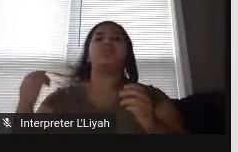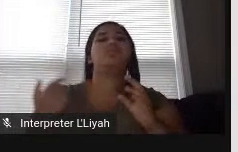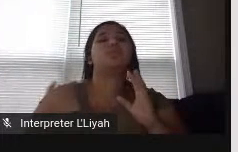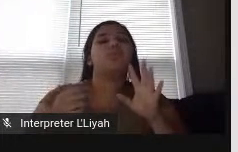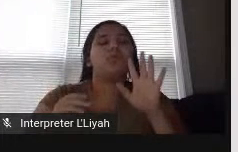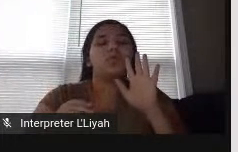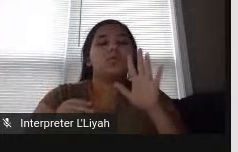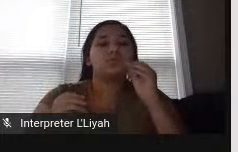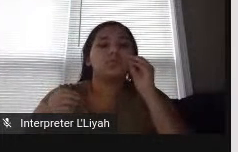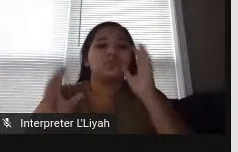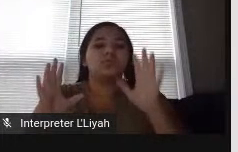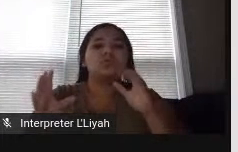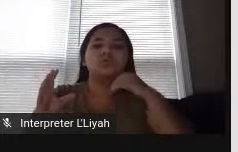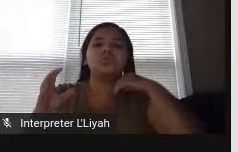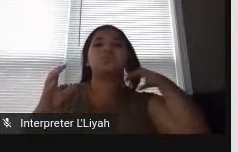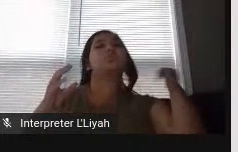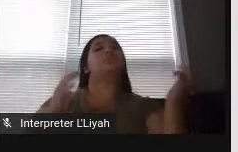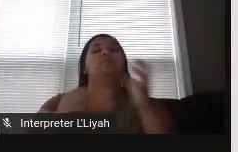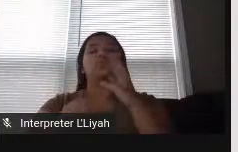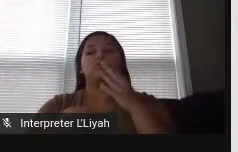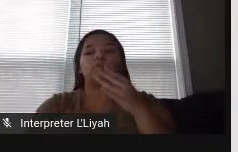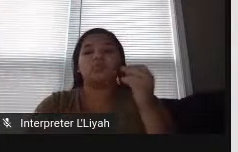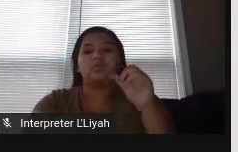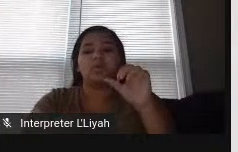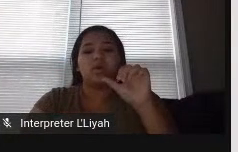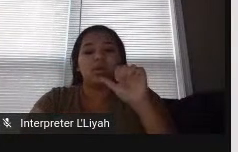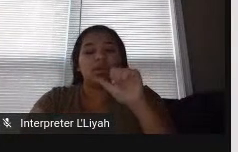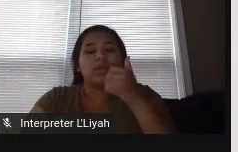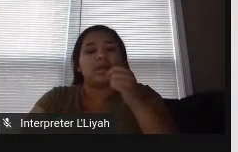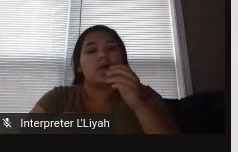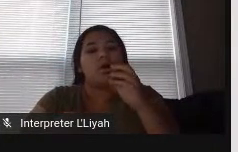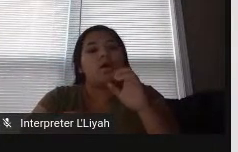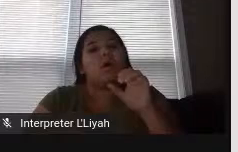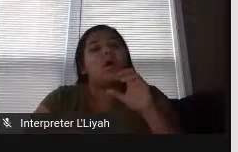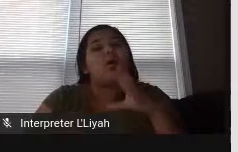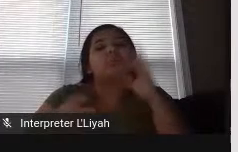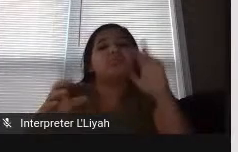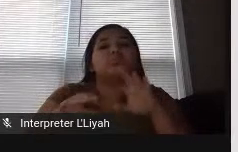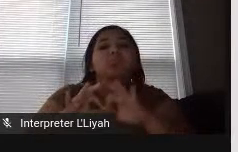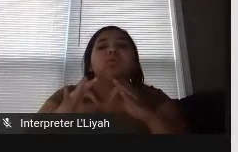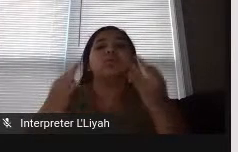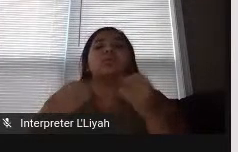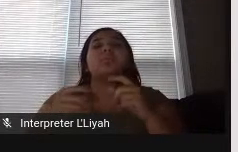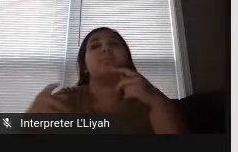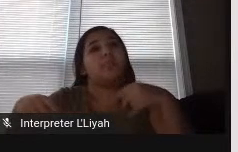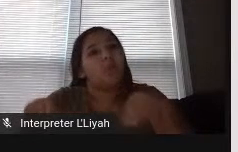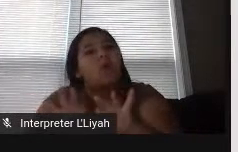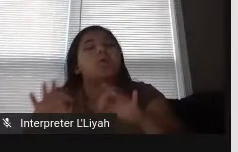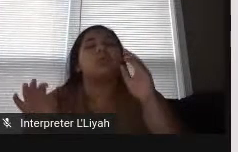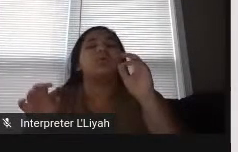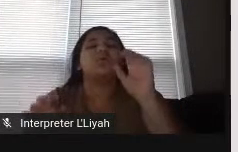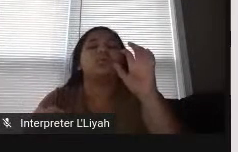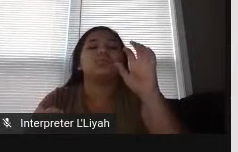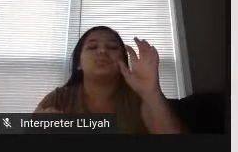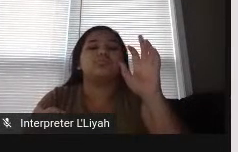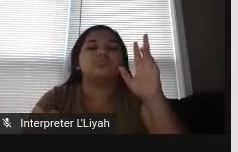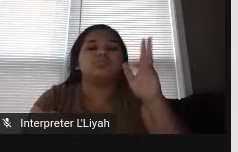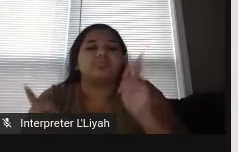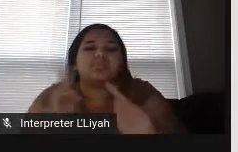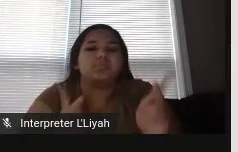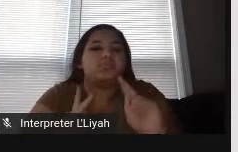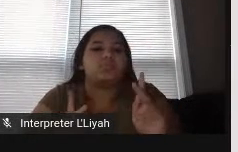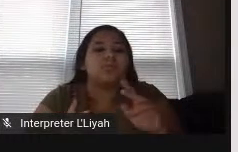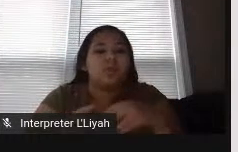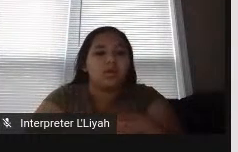their teachers, and any other important person like the psychologist. If you have